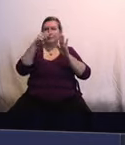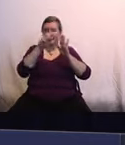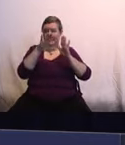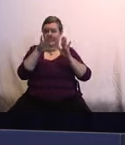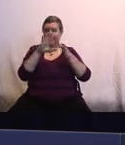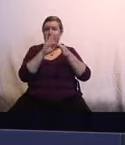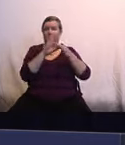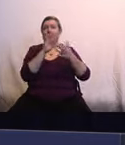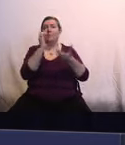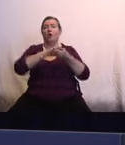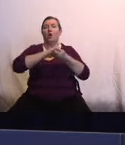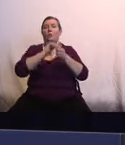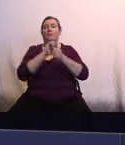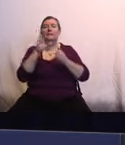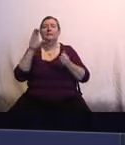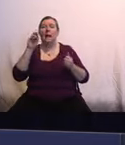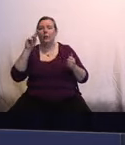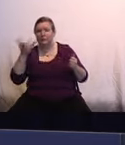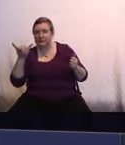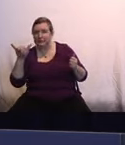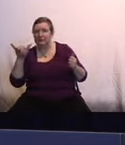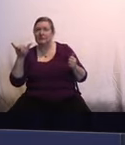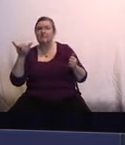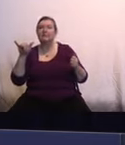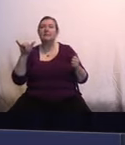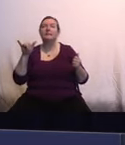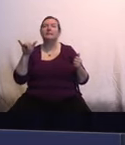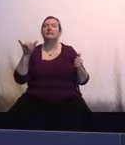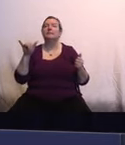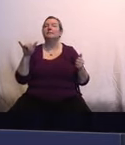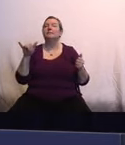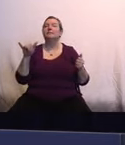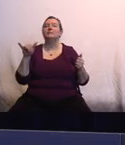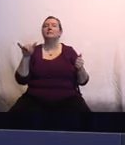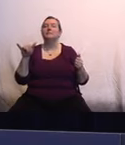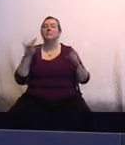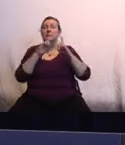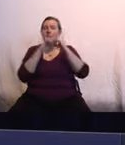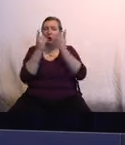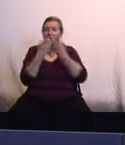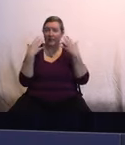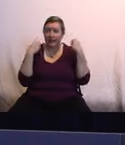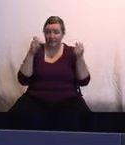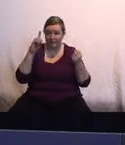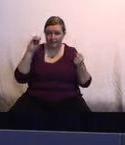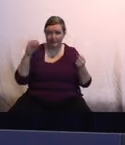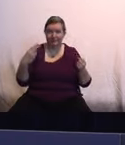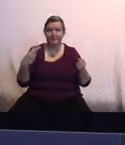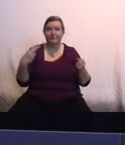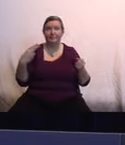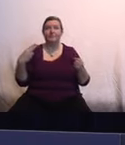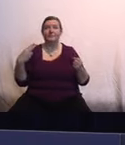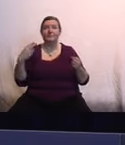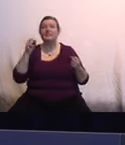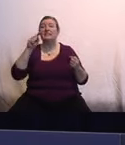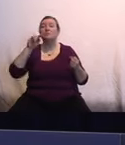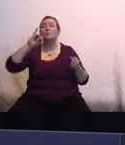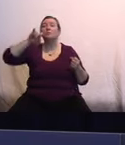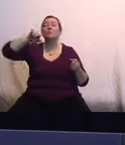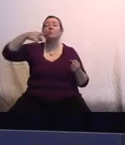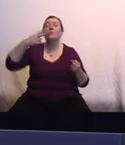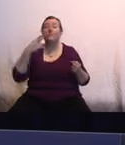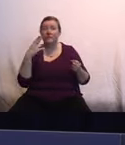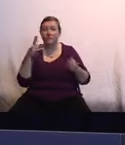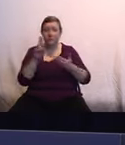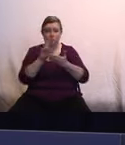Passaic County, the Passaic County Department of Health Services, St. Joseph's University Medical Center, the New Jersey